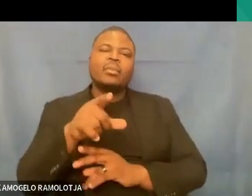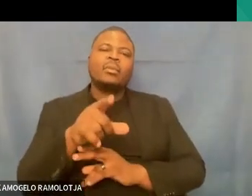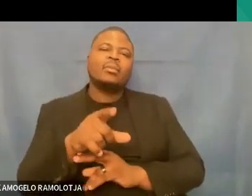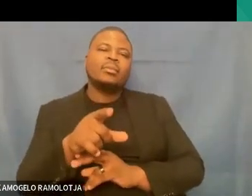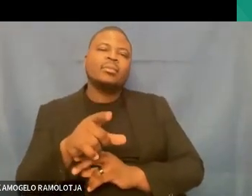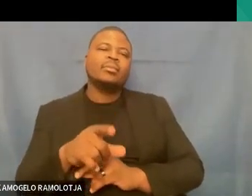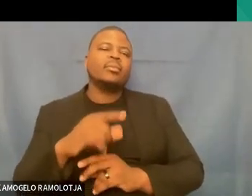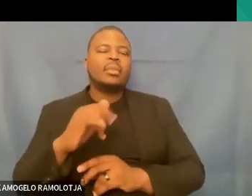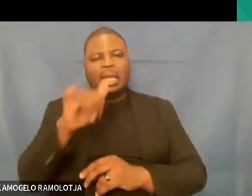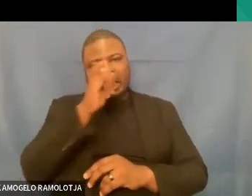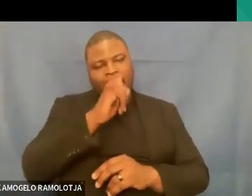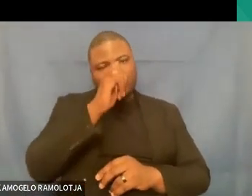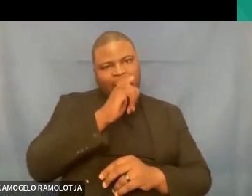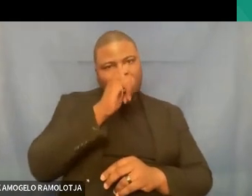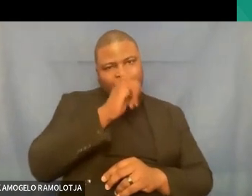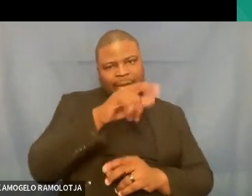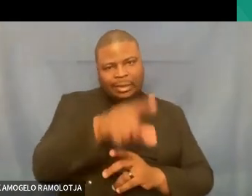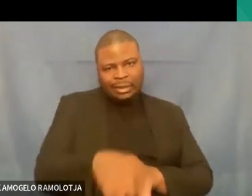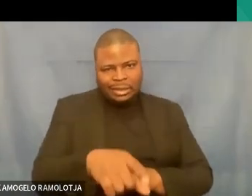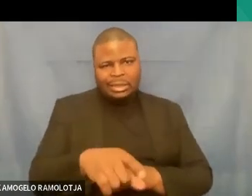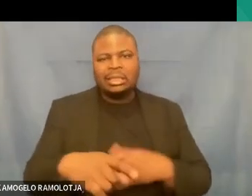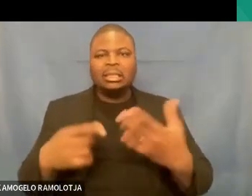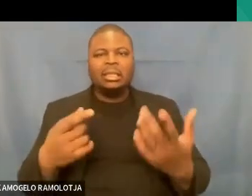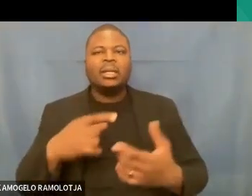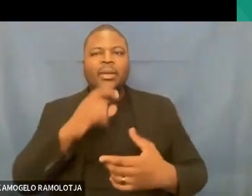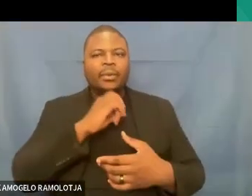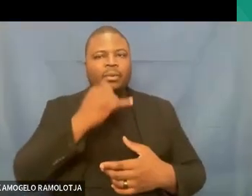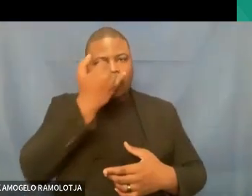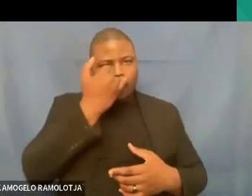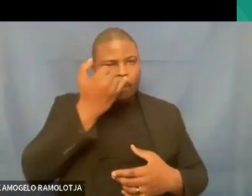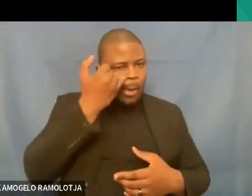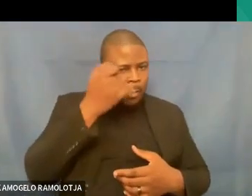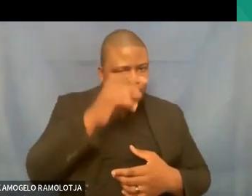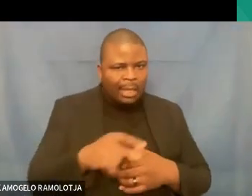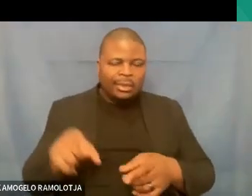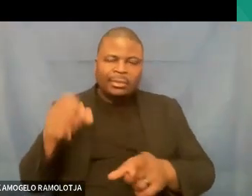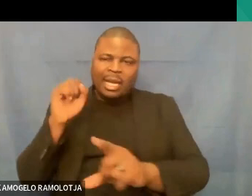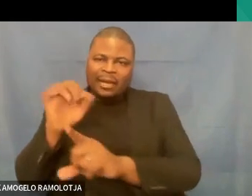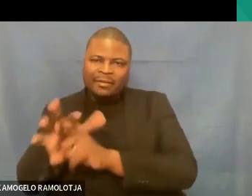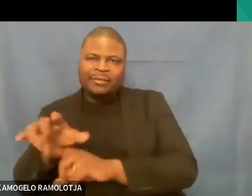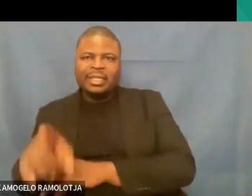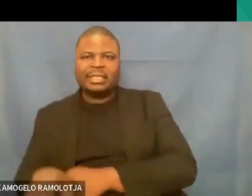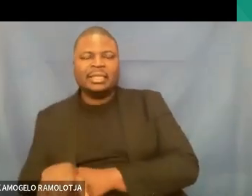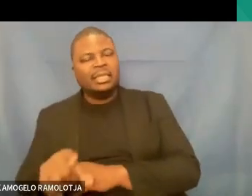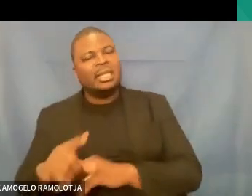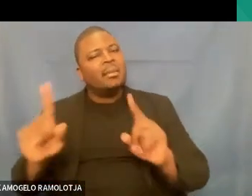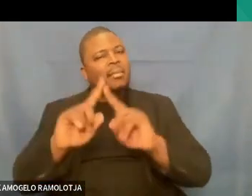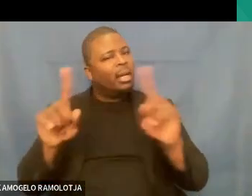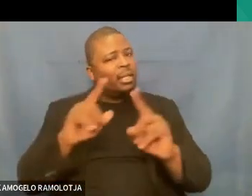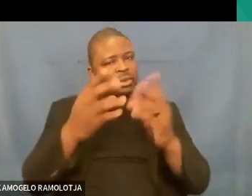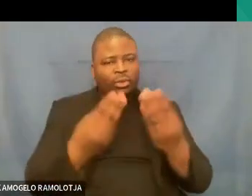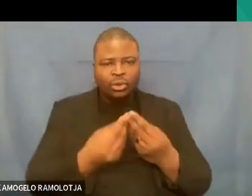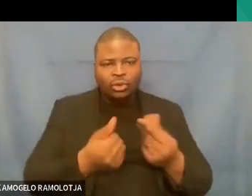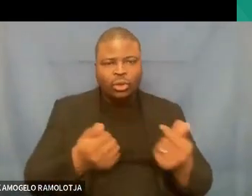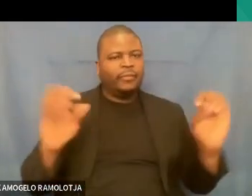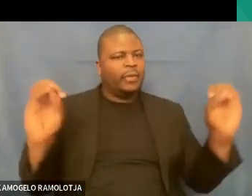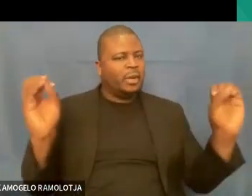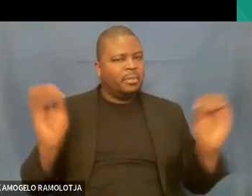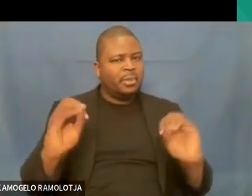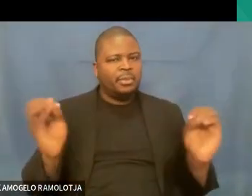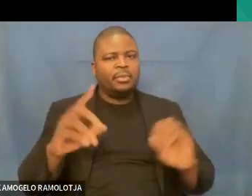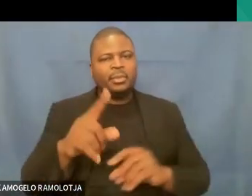around criminalization, as well as the intersectionality that is not addressed in terms of,